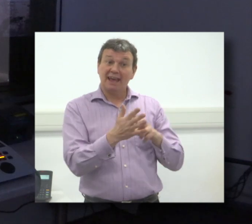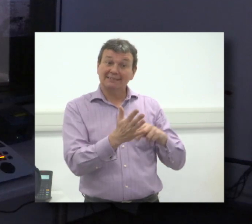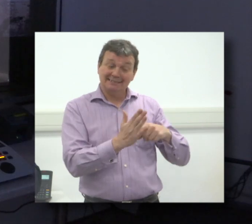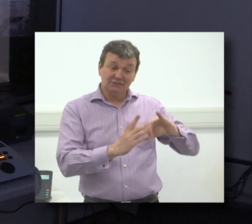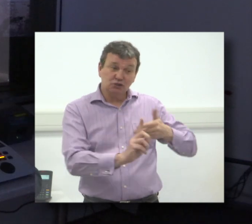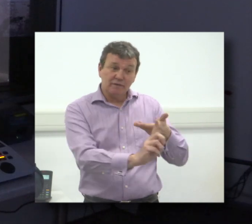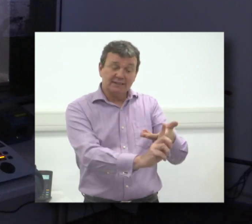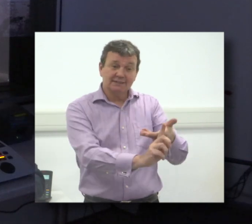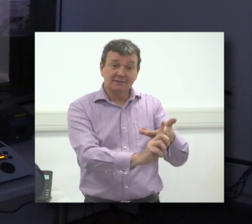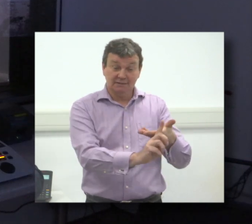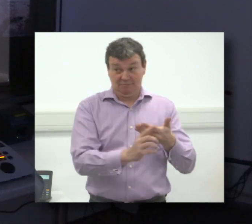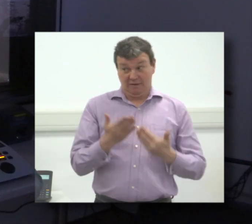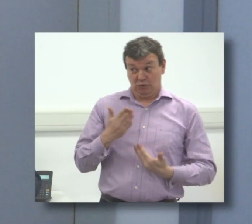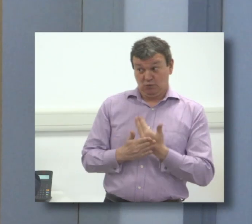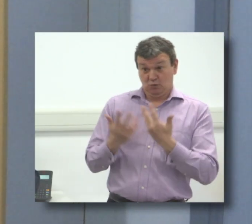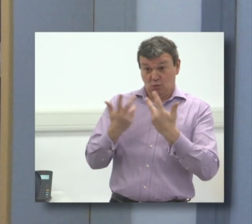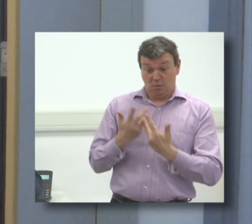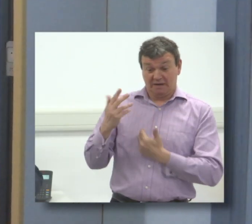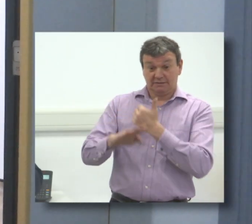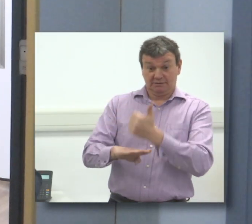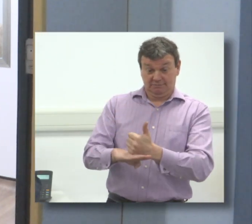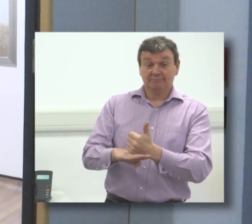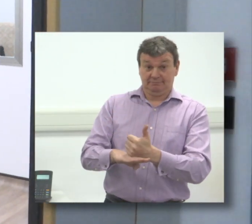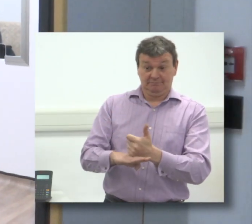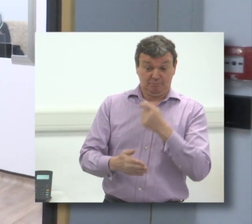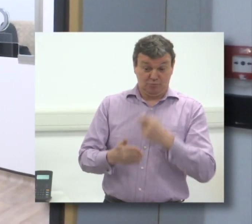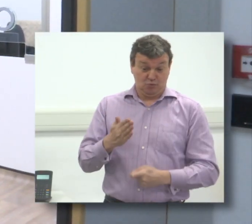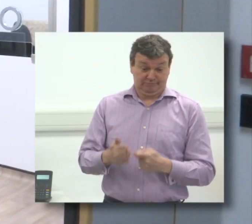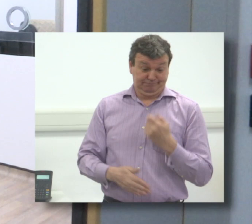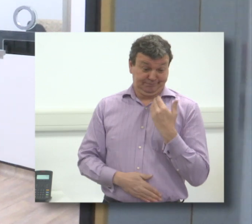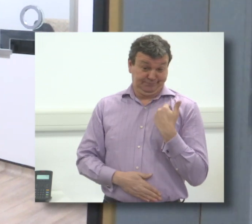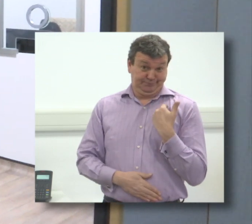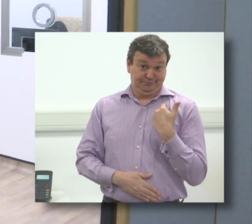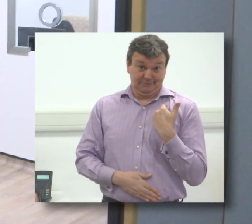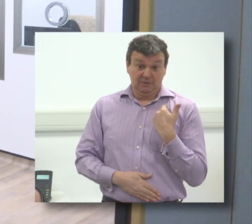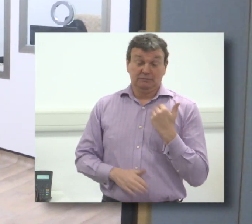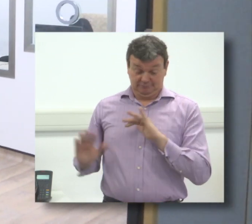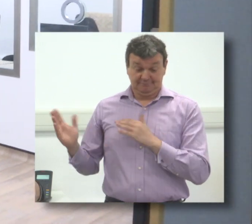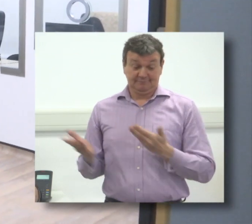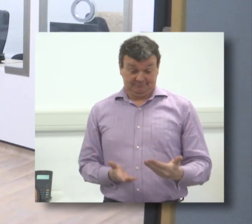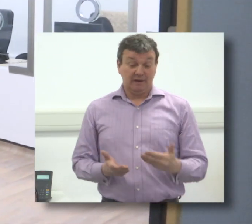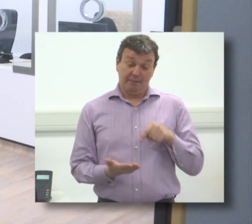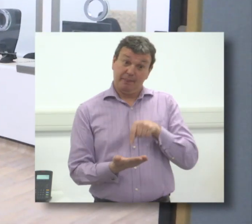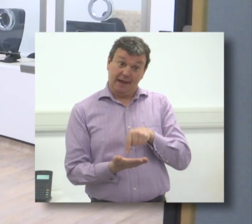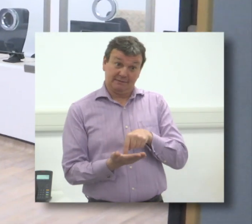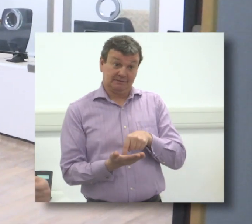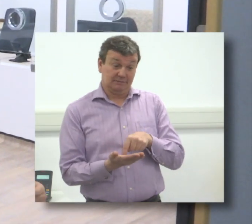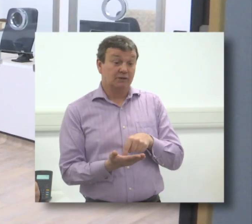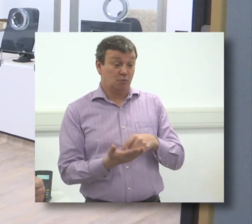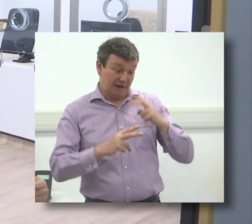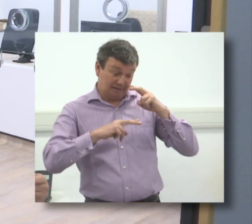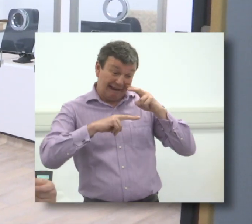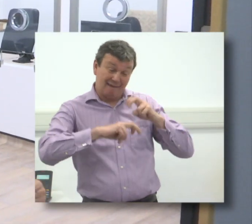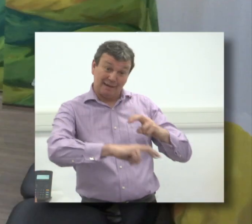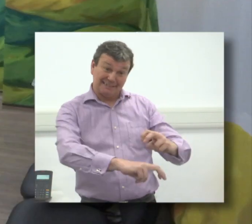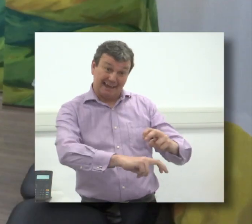with our new equipment that has also been purchased in the last sort of few months as well. So that allows us to investigate